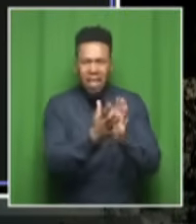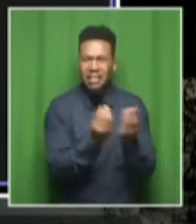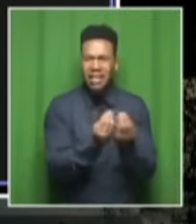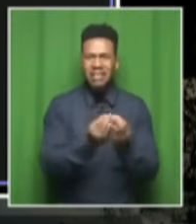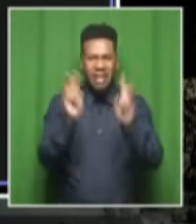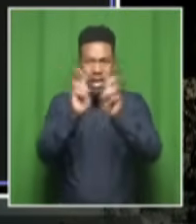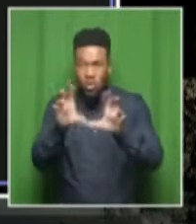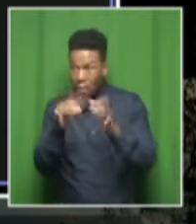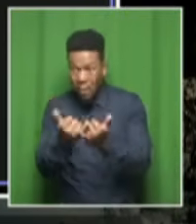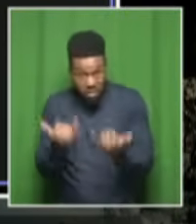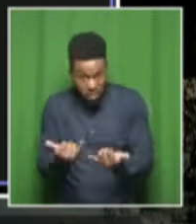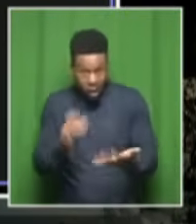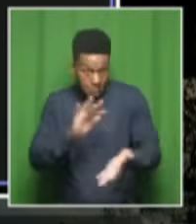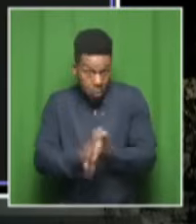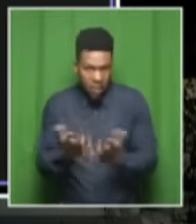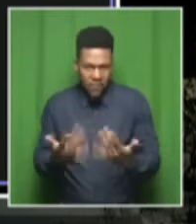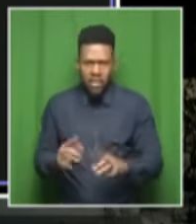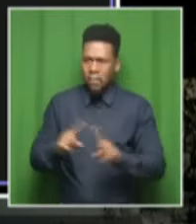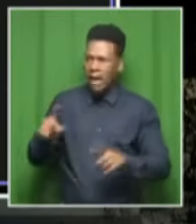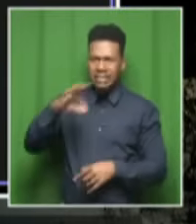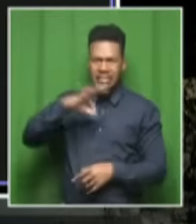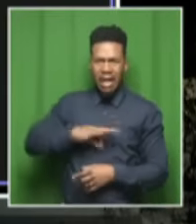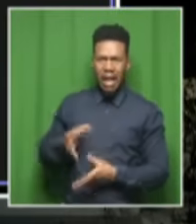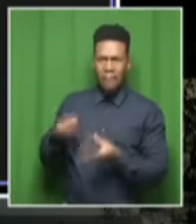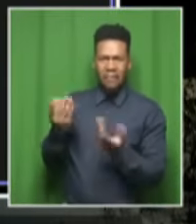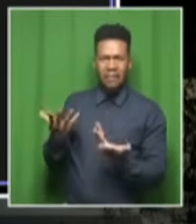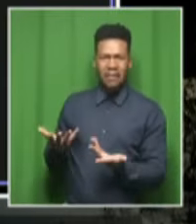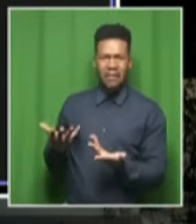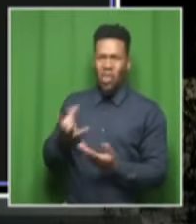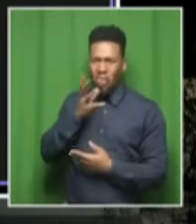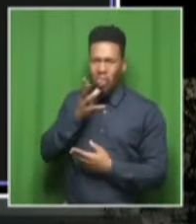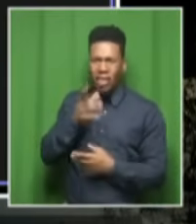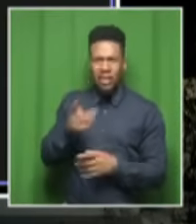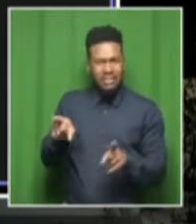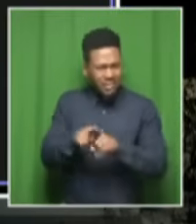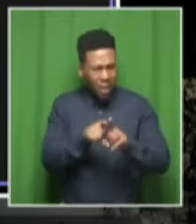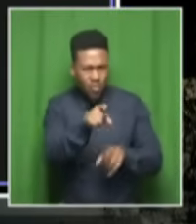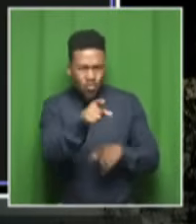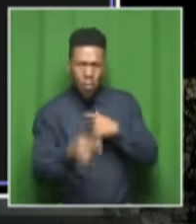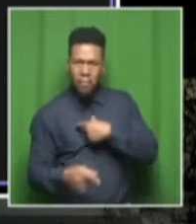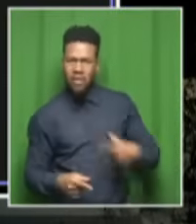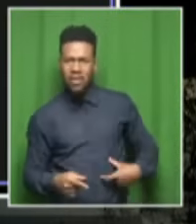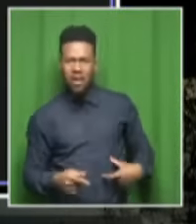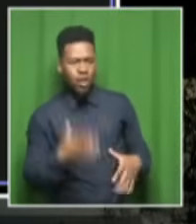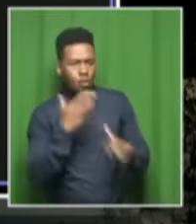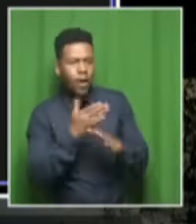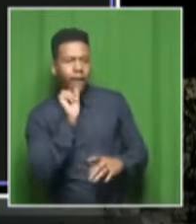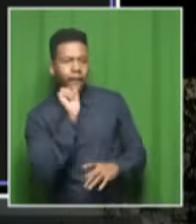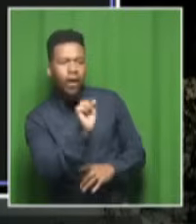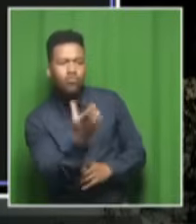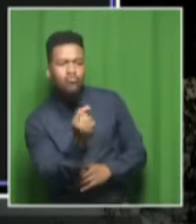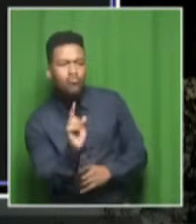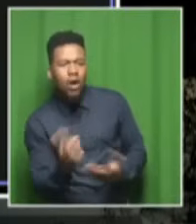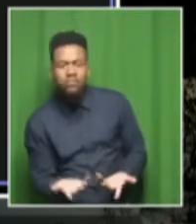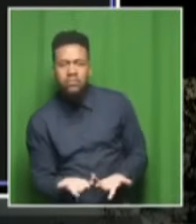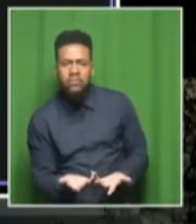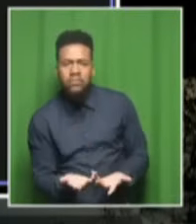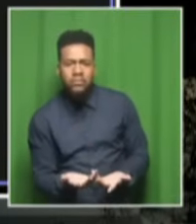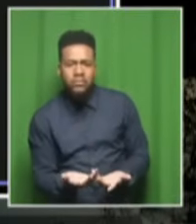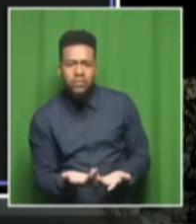earning 4.4 million, more than the president himself. And you're like, what is your job? The secretary to parliament? Like, how does that even make